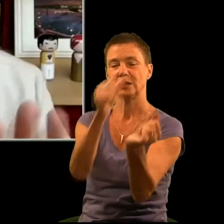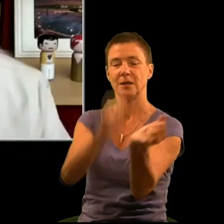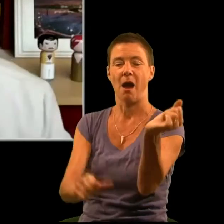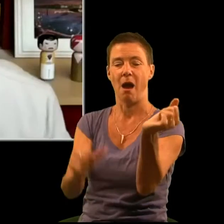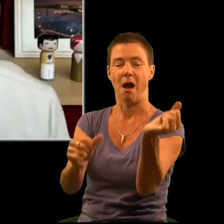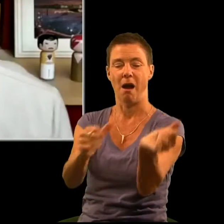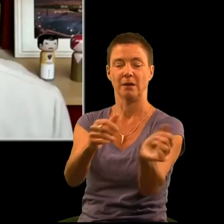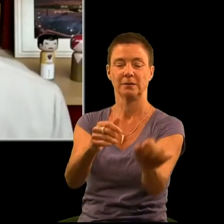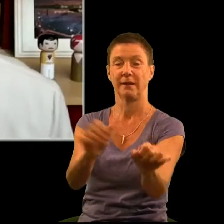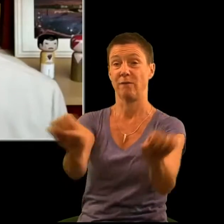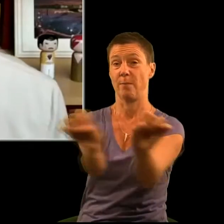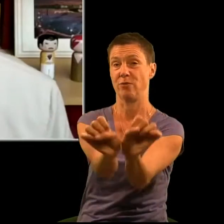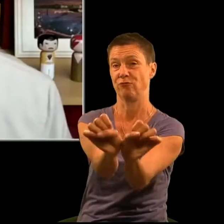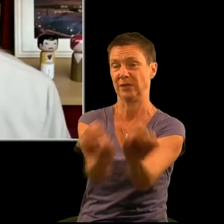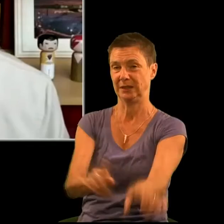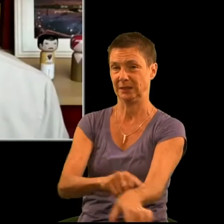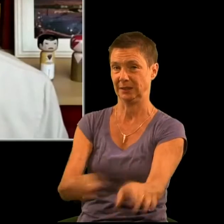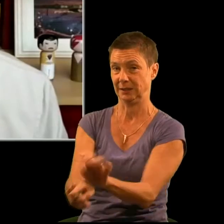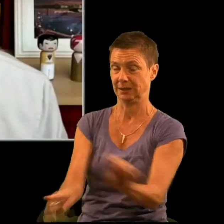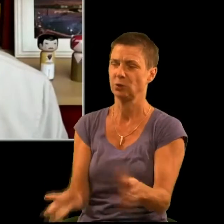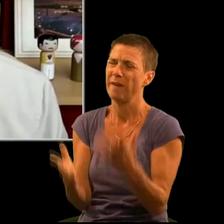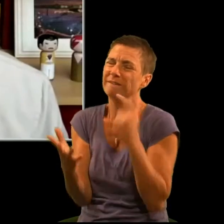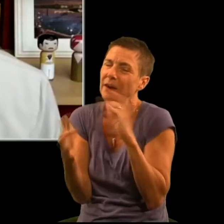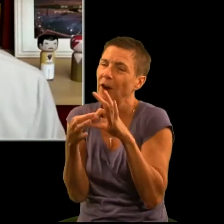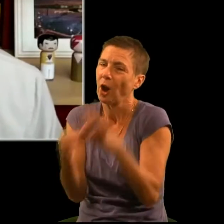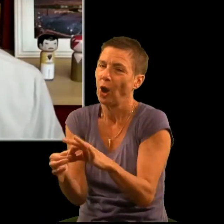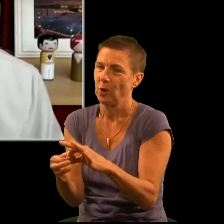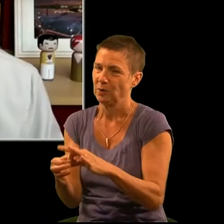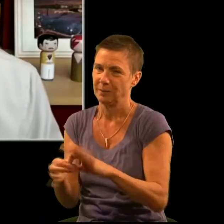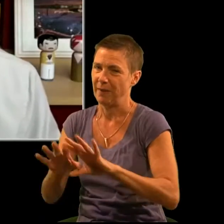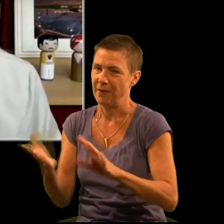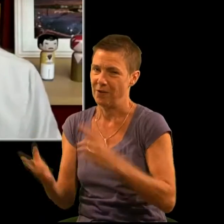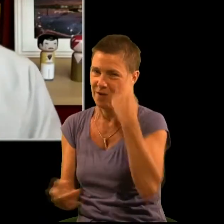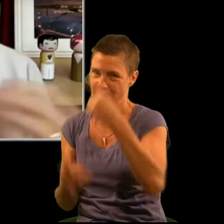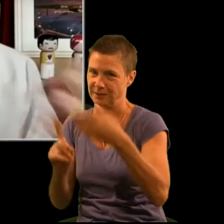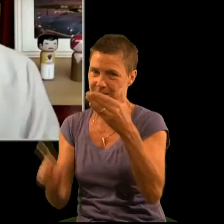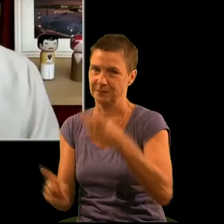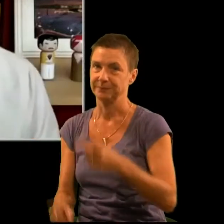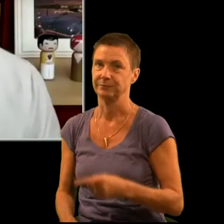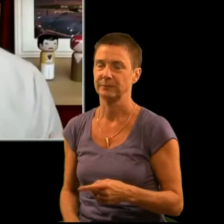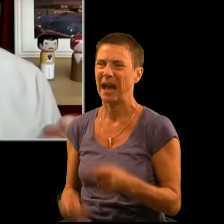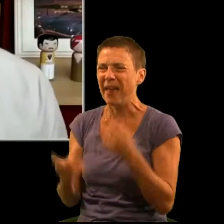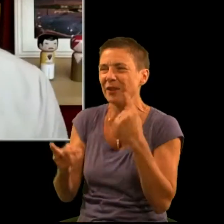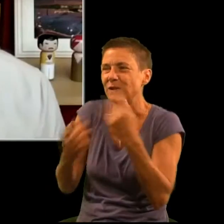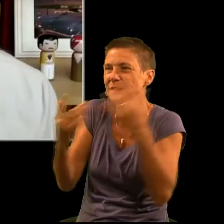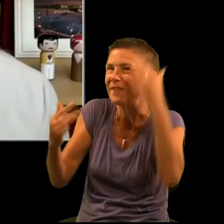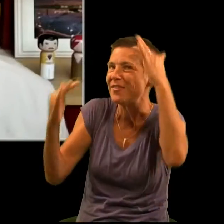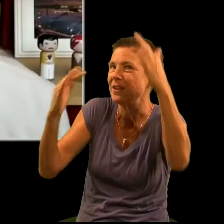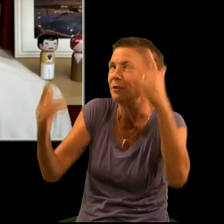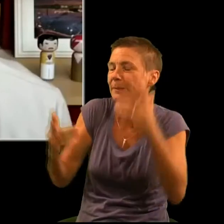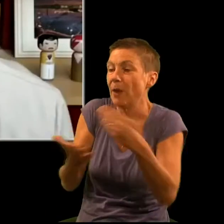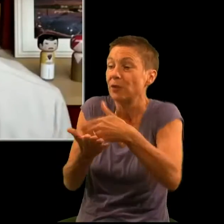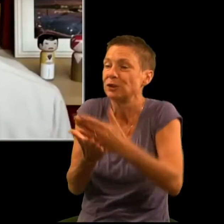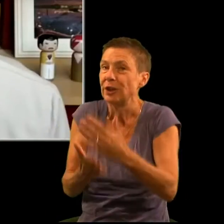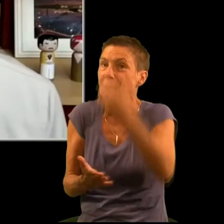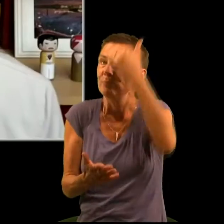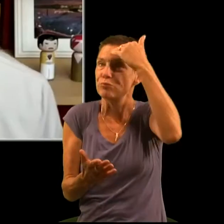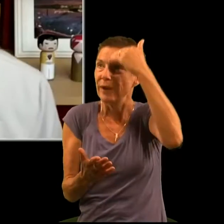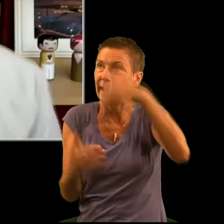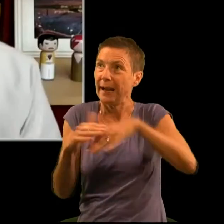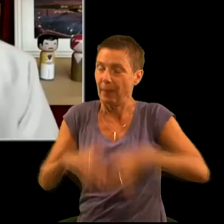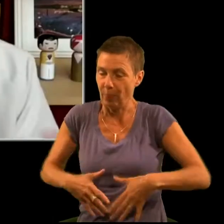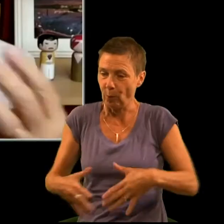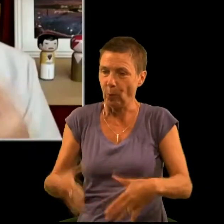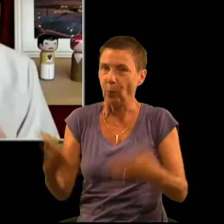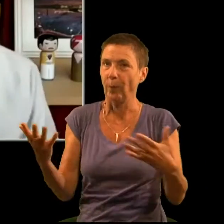their high five. Oh. So they're very, very close. And there's all sorts of theories about the shared brain in the womb now, which is coming up now, so